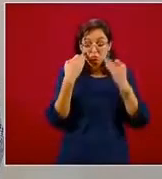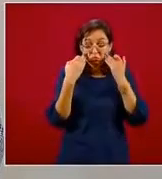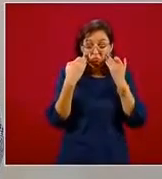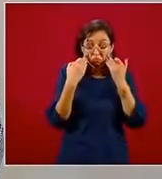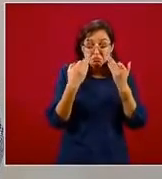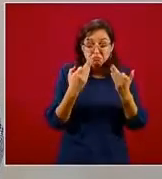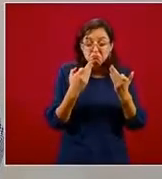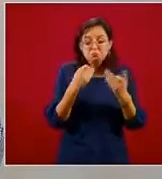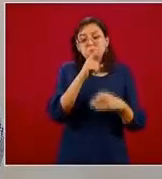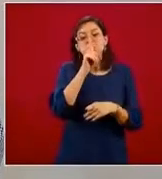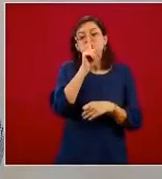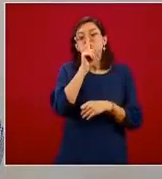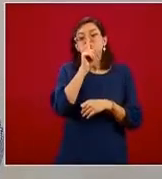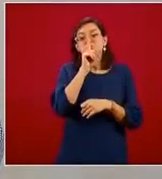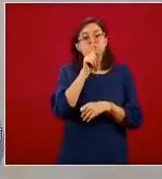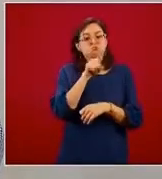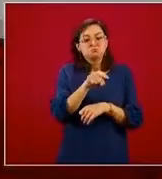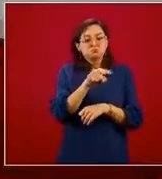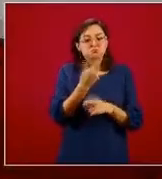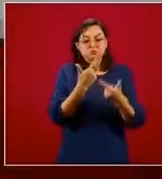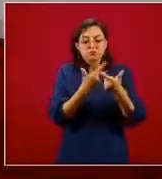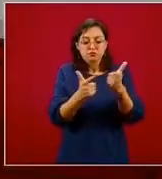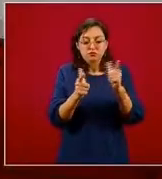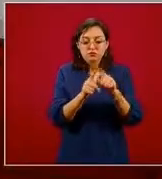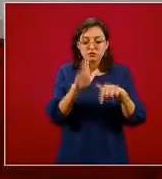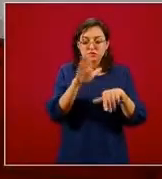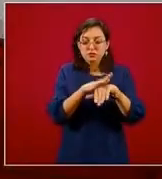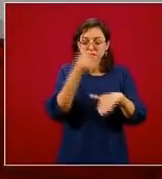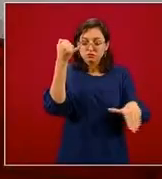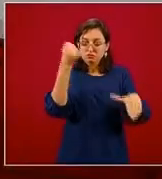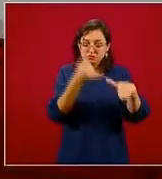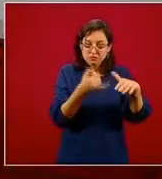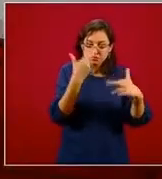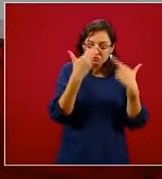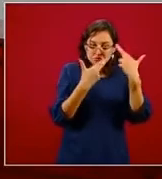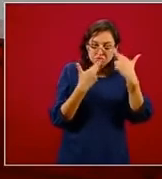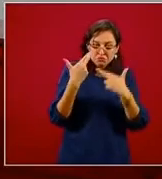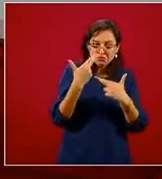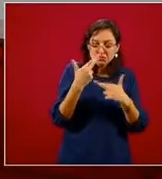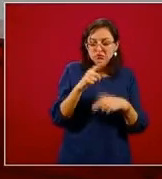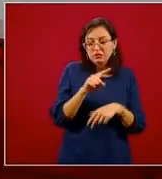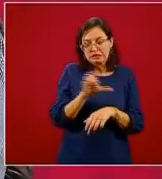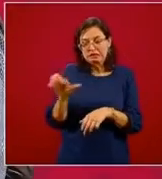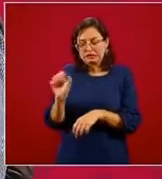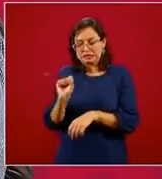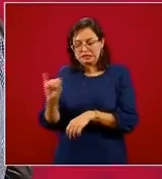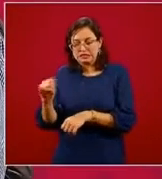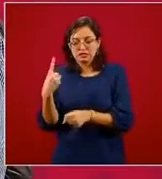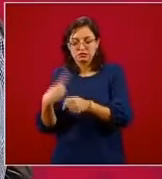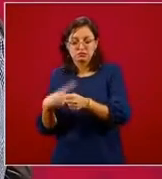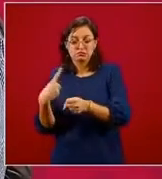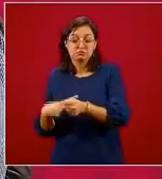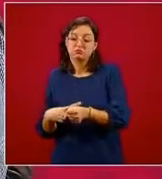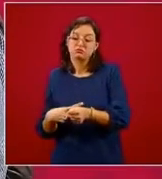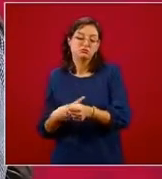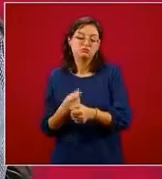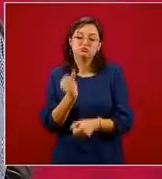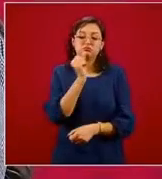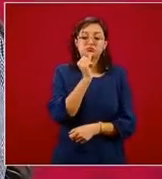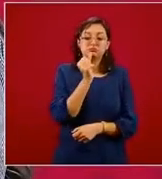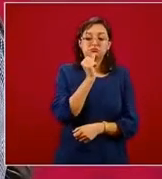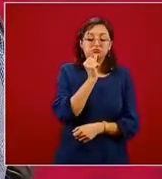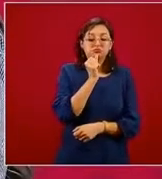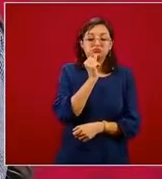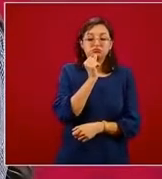haven't grupo que haya seen it, sido ampliamente estudiado, a but diferencia de there los is casos a group that confirmados. really hasn't De been hecho, todavía hay studied mucha